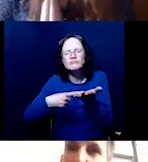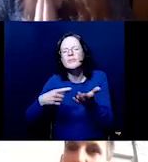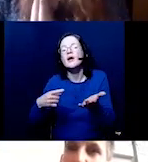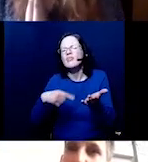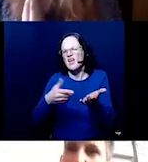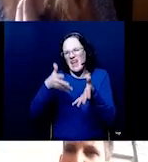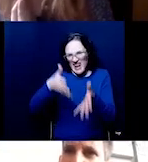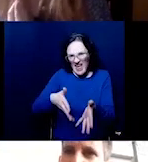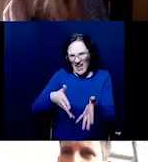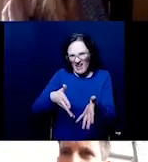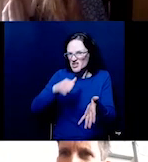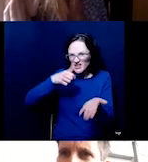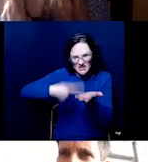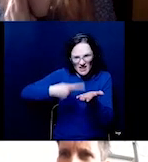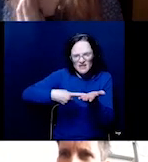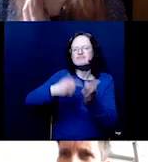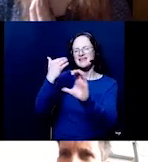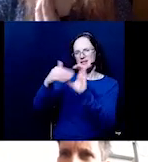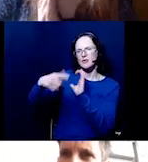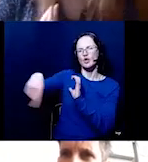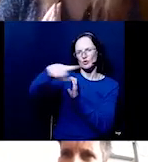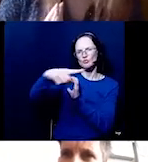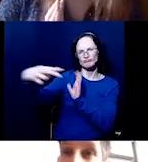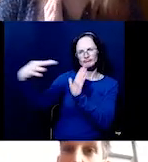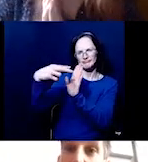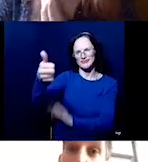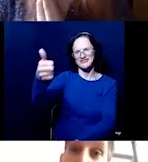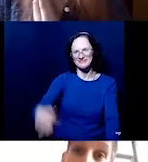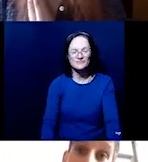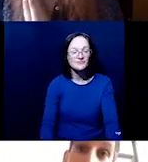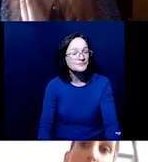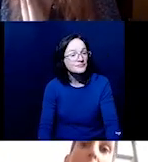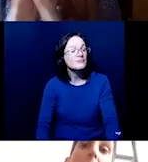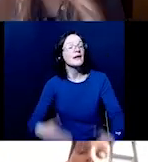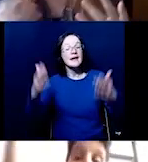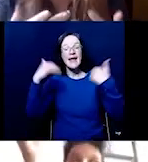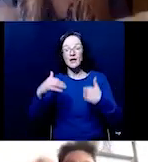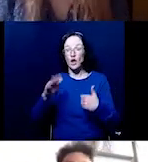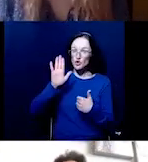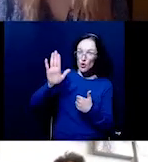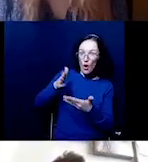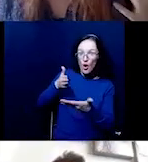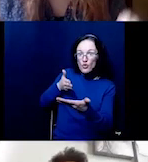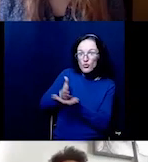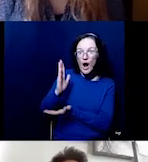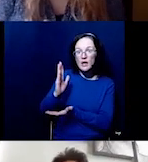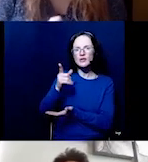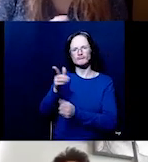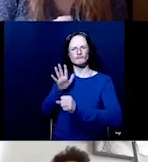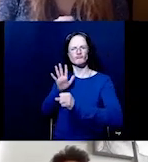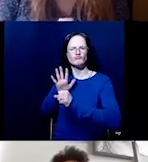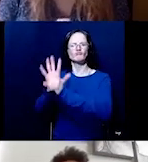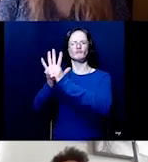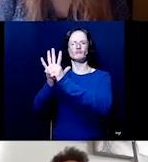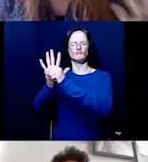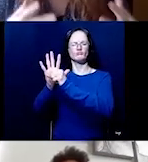about defending your rights, because that has happened, and as we talked earlier, that happened to